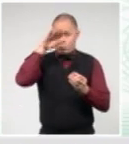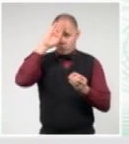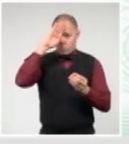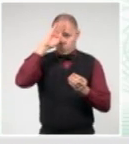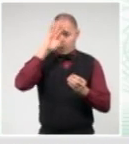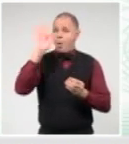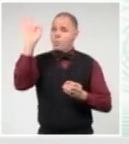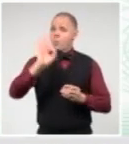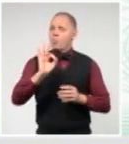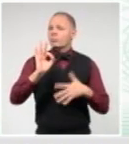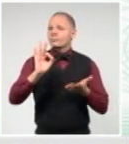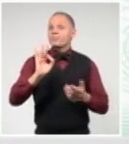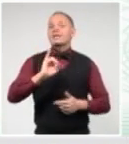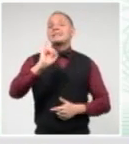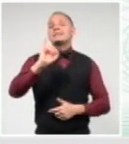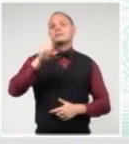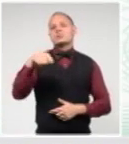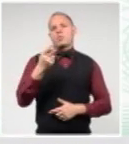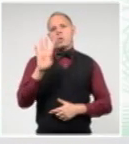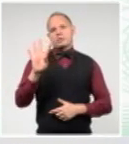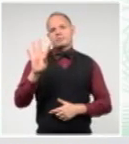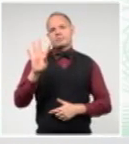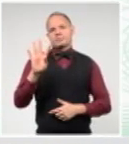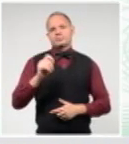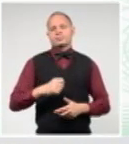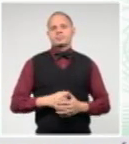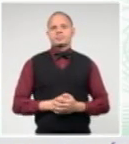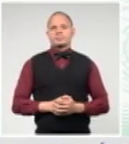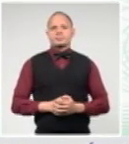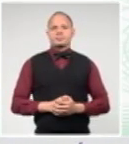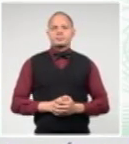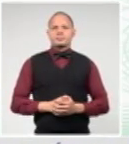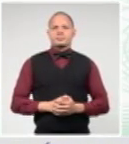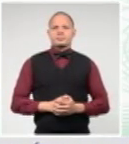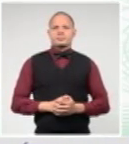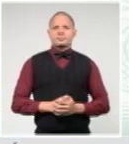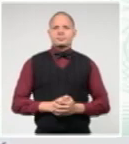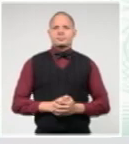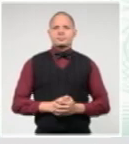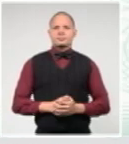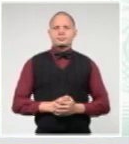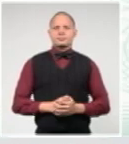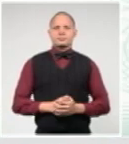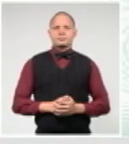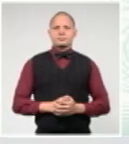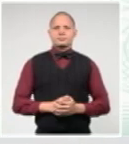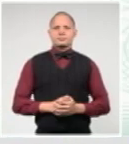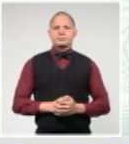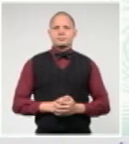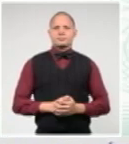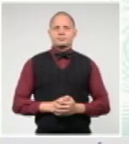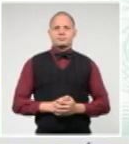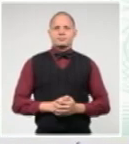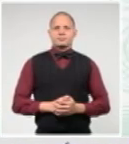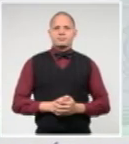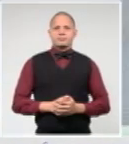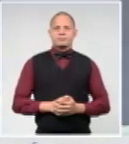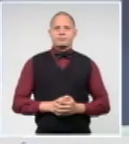at 6.40 per 100,000 inhabitants over the last 15 days.